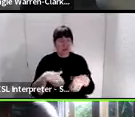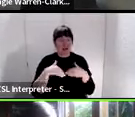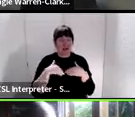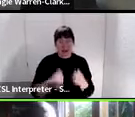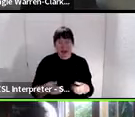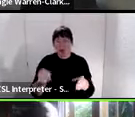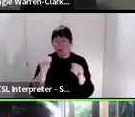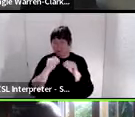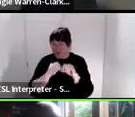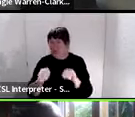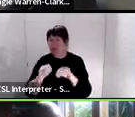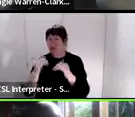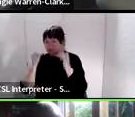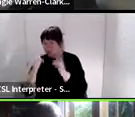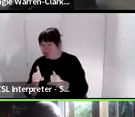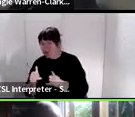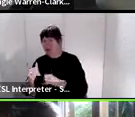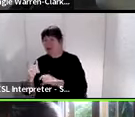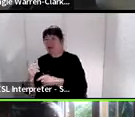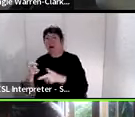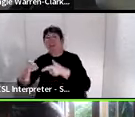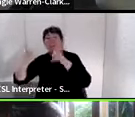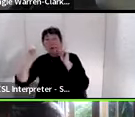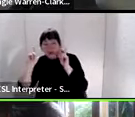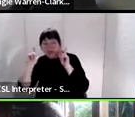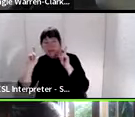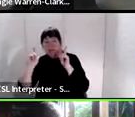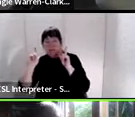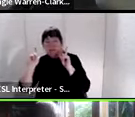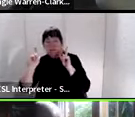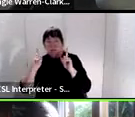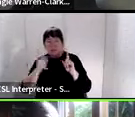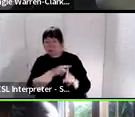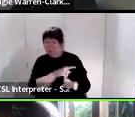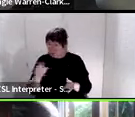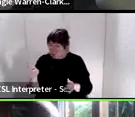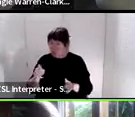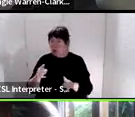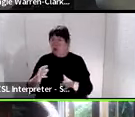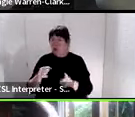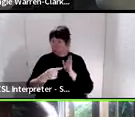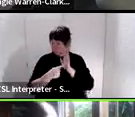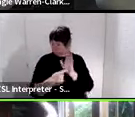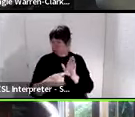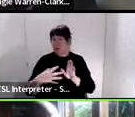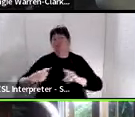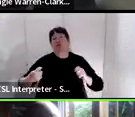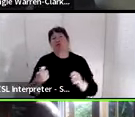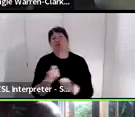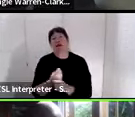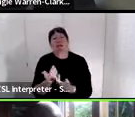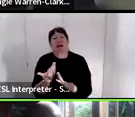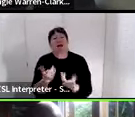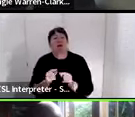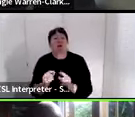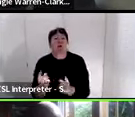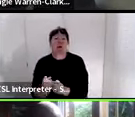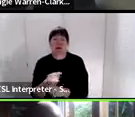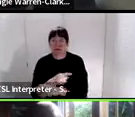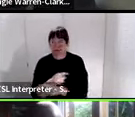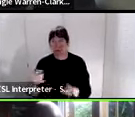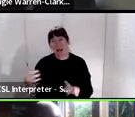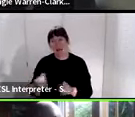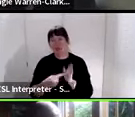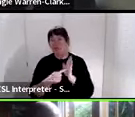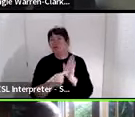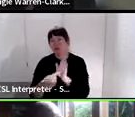and employers, to make them actually change some of their practices that are.